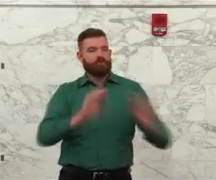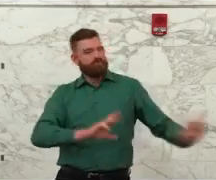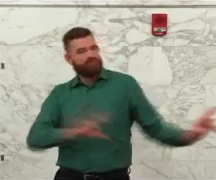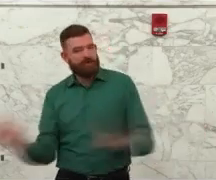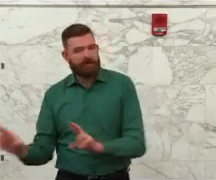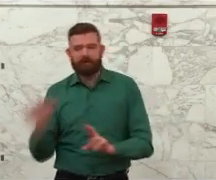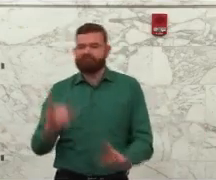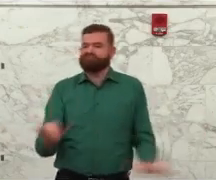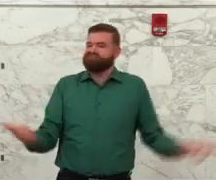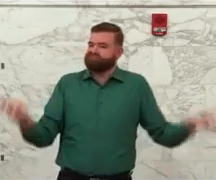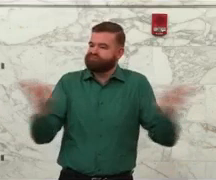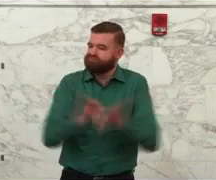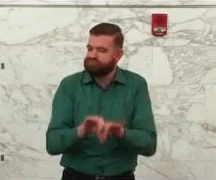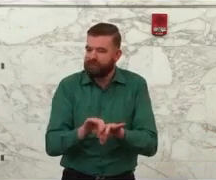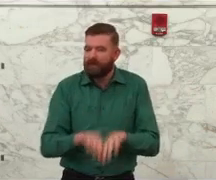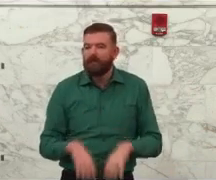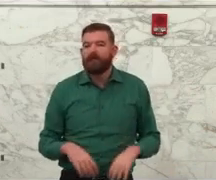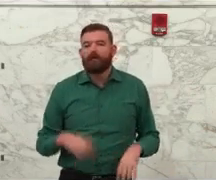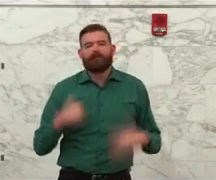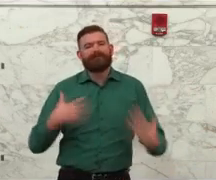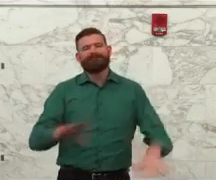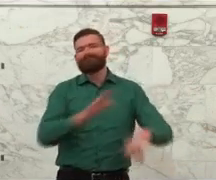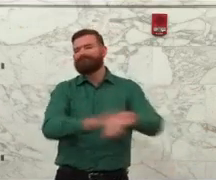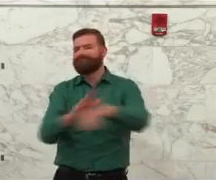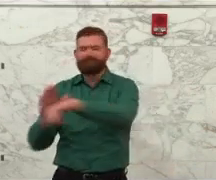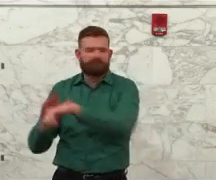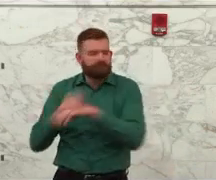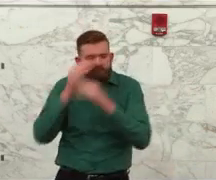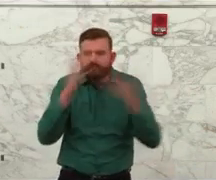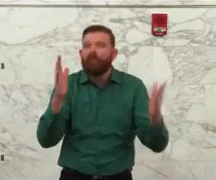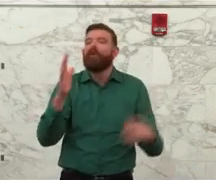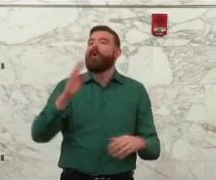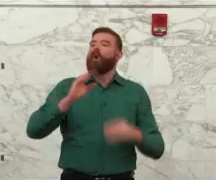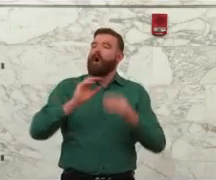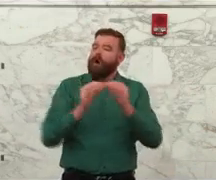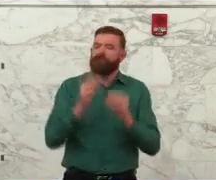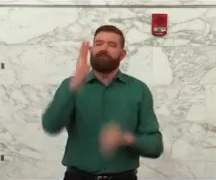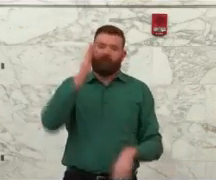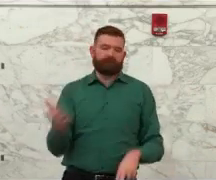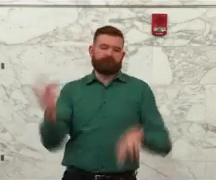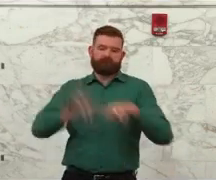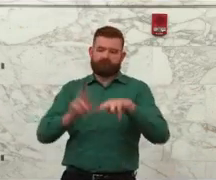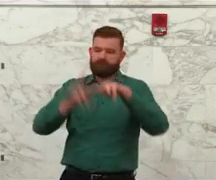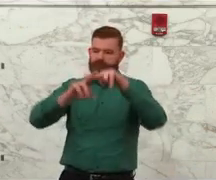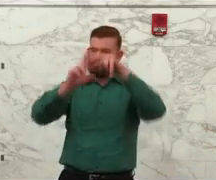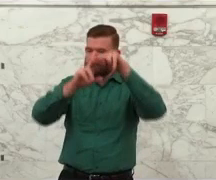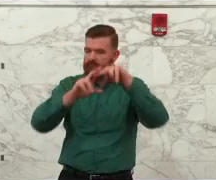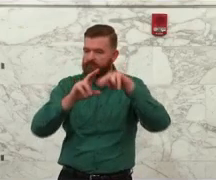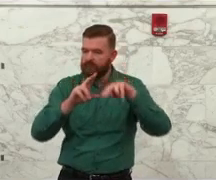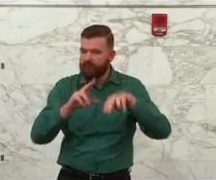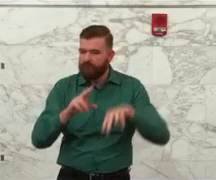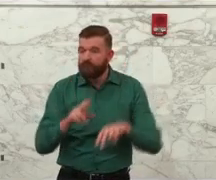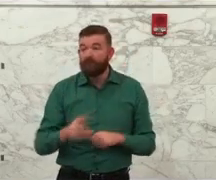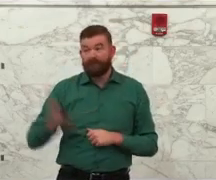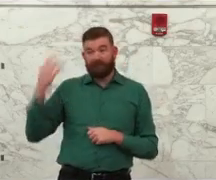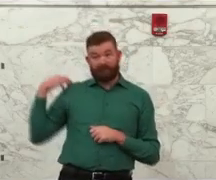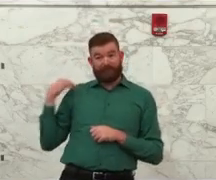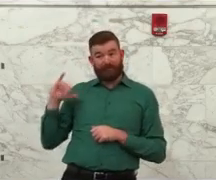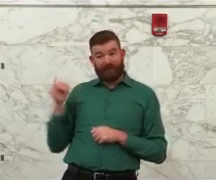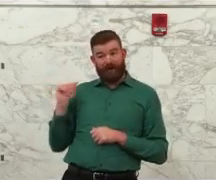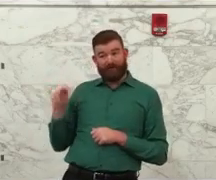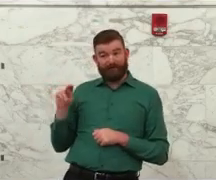going to go up. We started meeting on this literally in January. I think it was Super Bowl Sunday. We put our whole of government team, we had a conference call